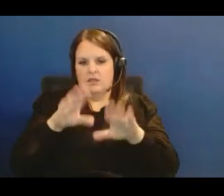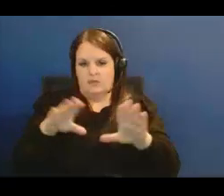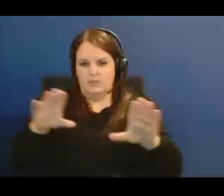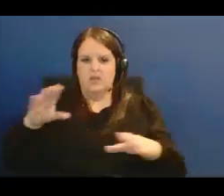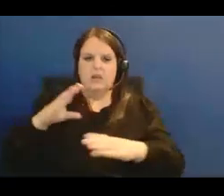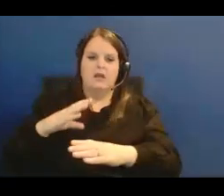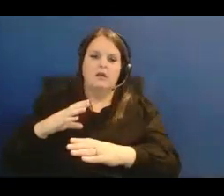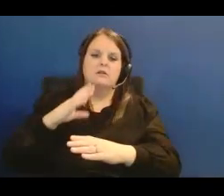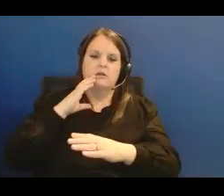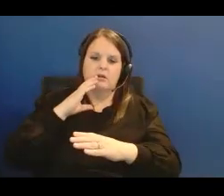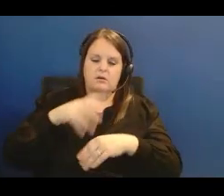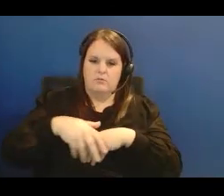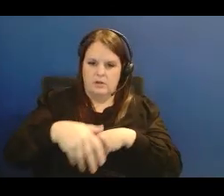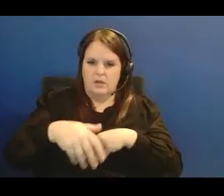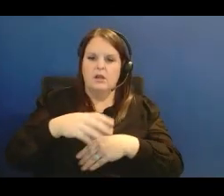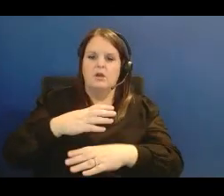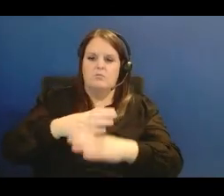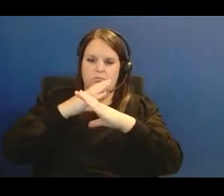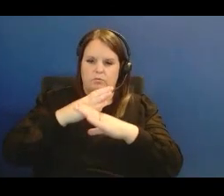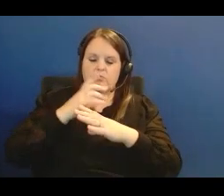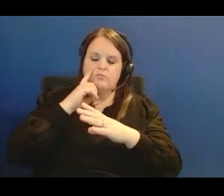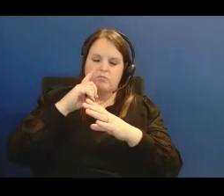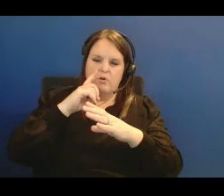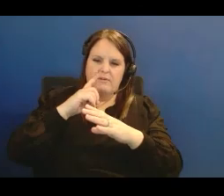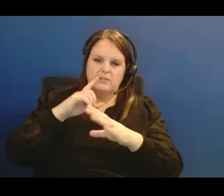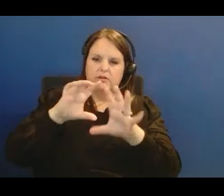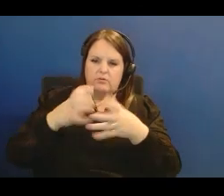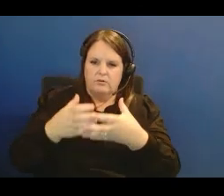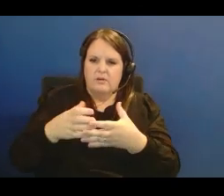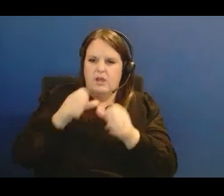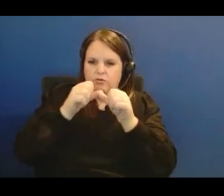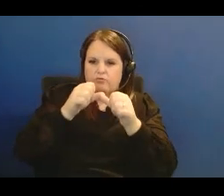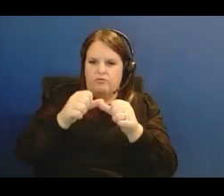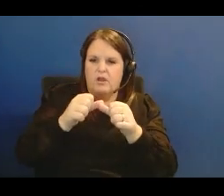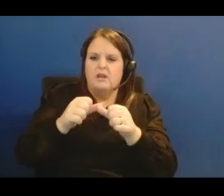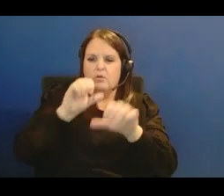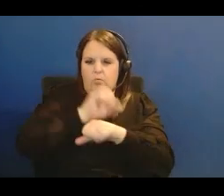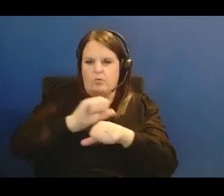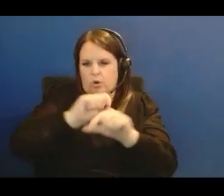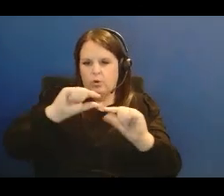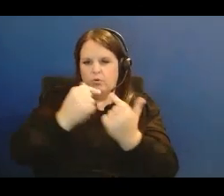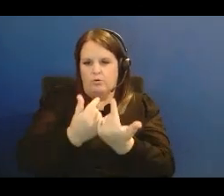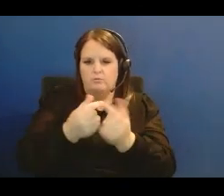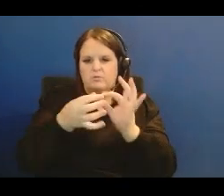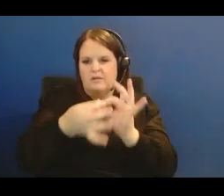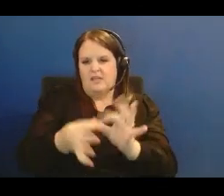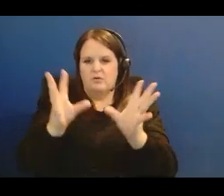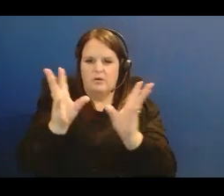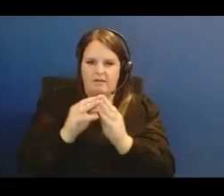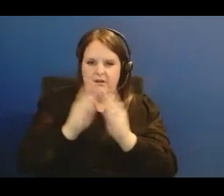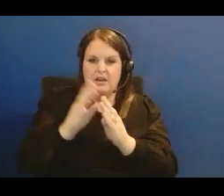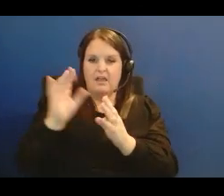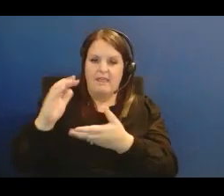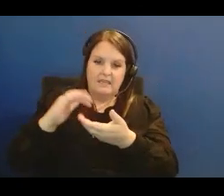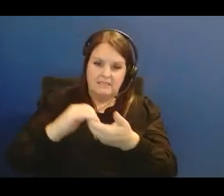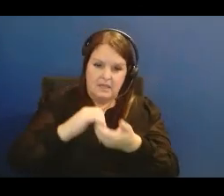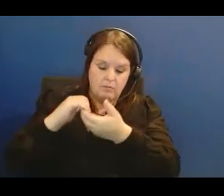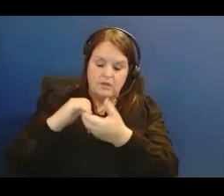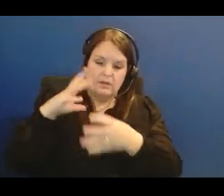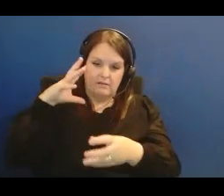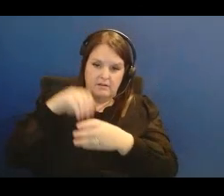preparedness efforts, the chronic disease work groups, and statewide food security forums and conferences. This collaborative